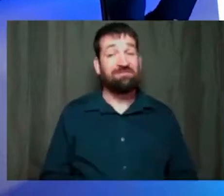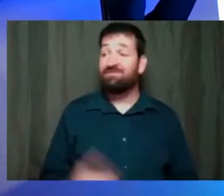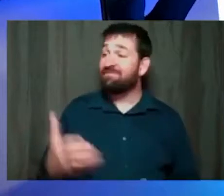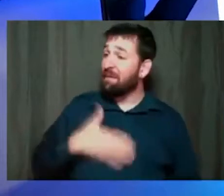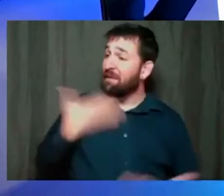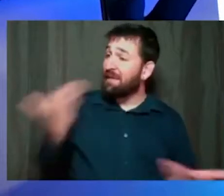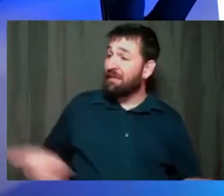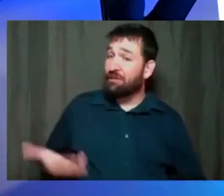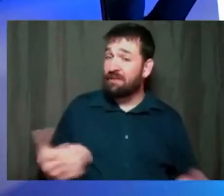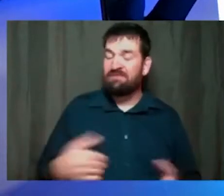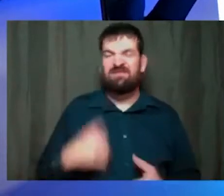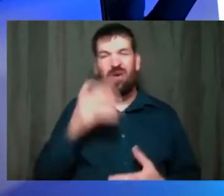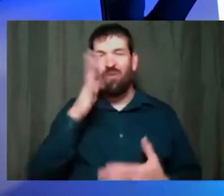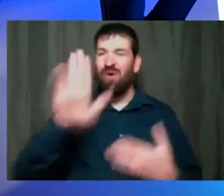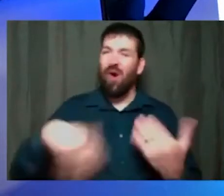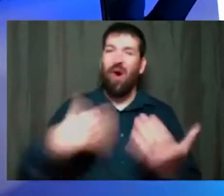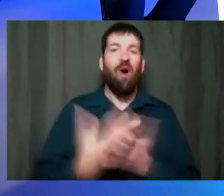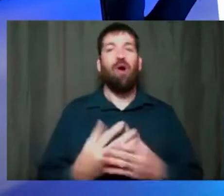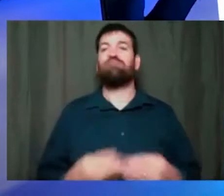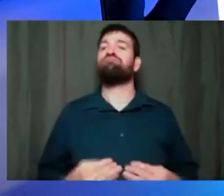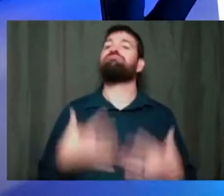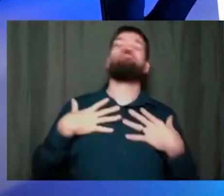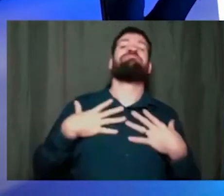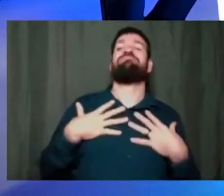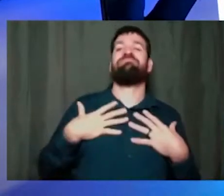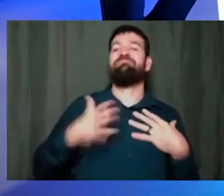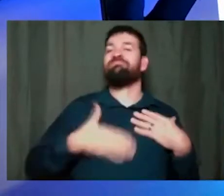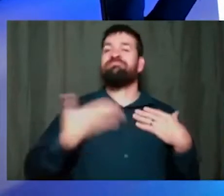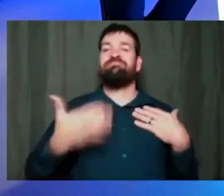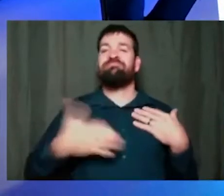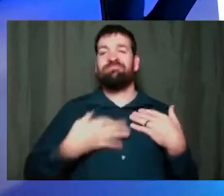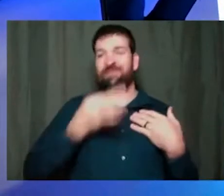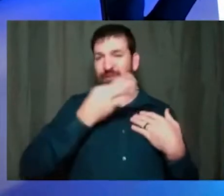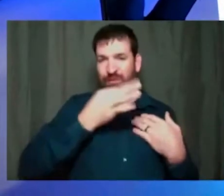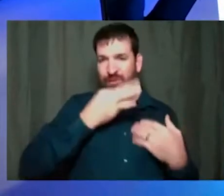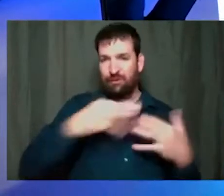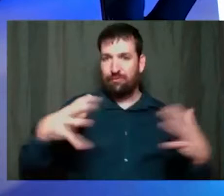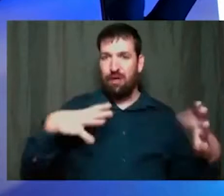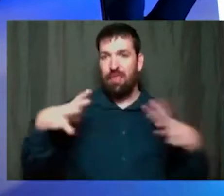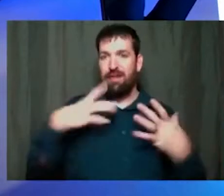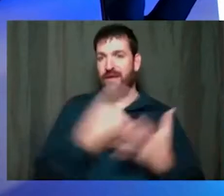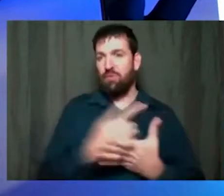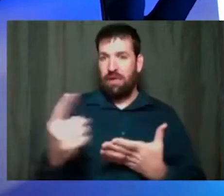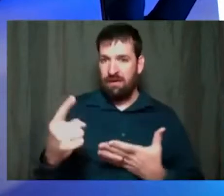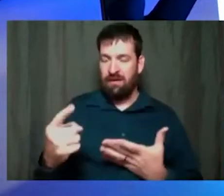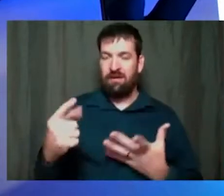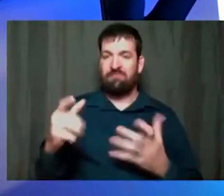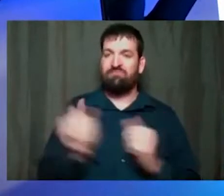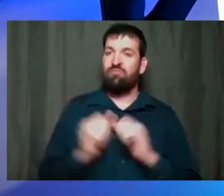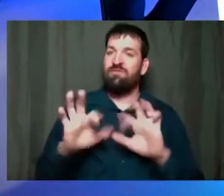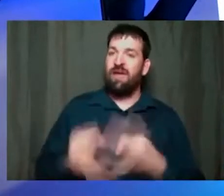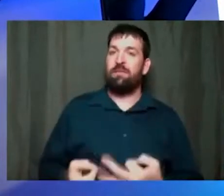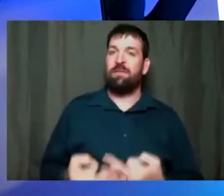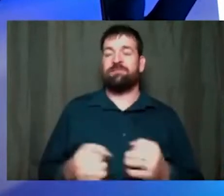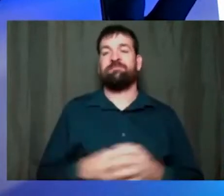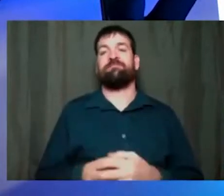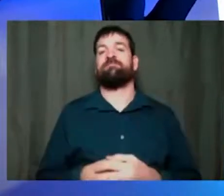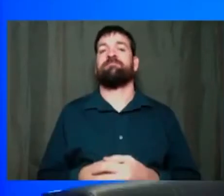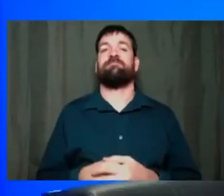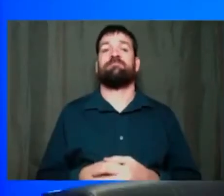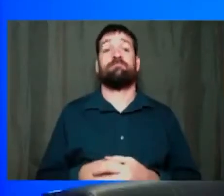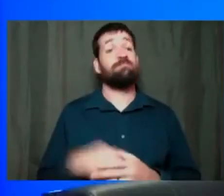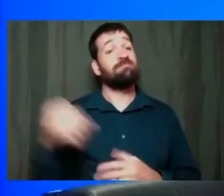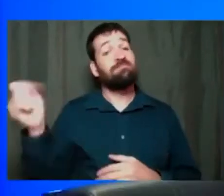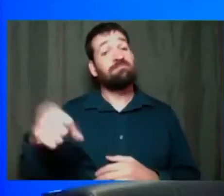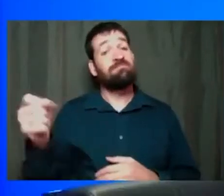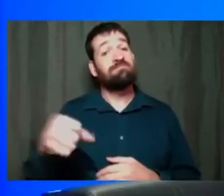all the warm and fuzzies today, and you're going to help Oh. us head into this holiday week with our families, a good state of mind. heading Yeah. into the new year. I got to say